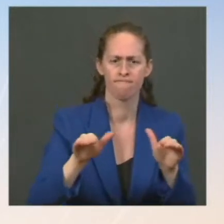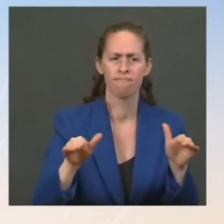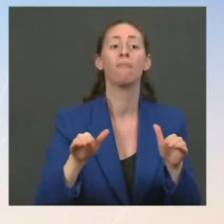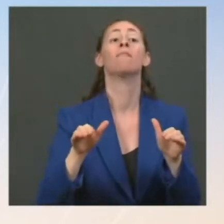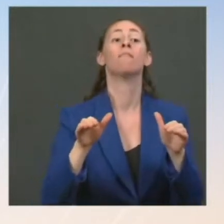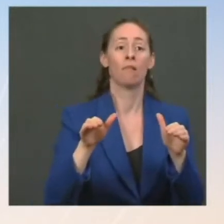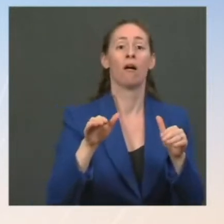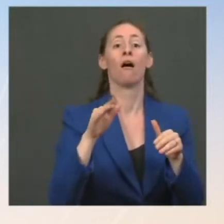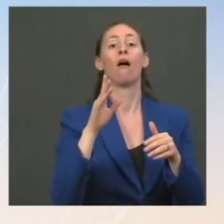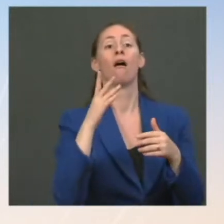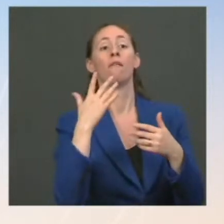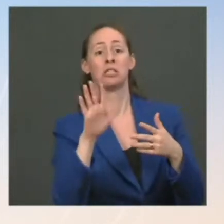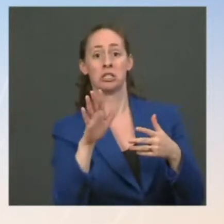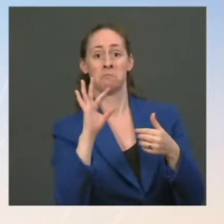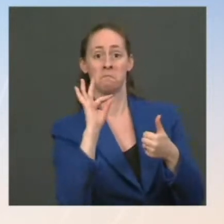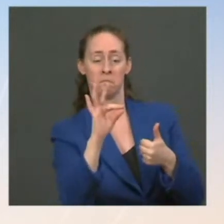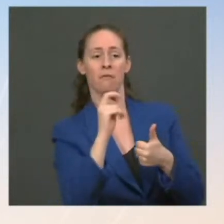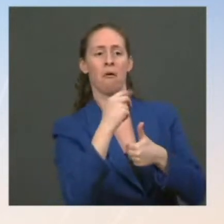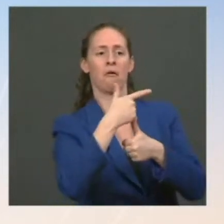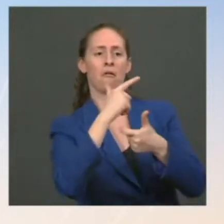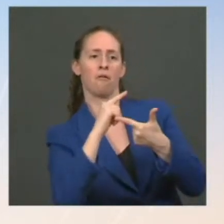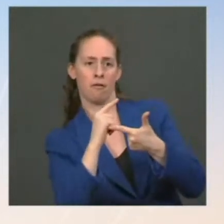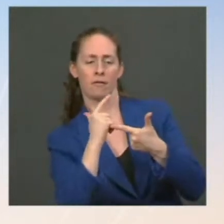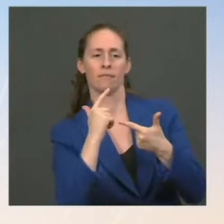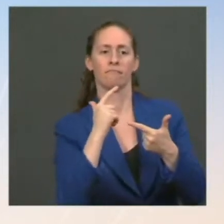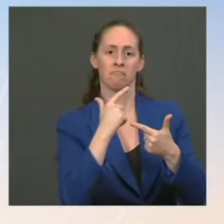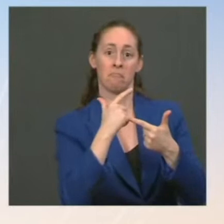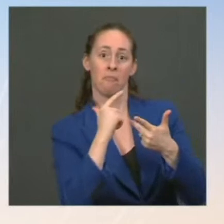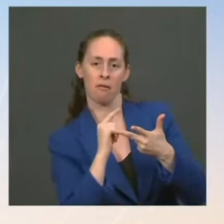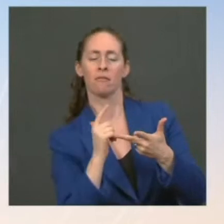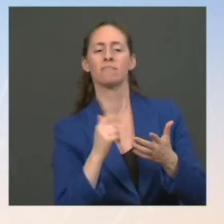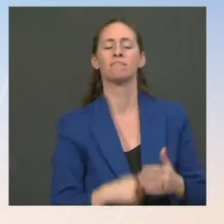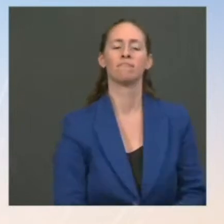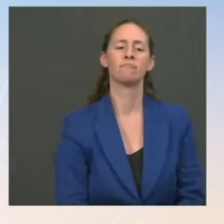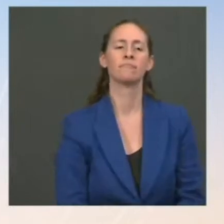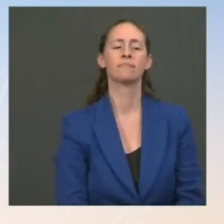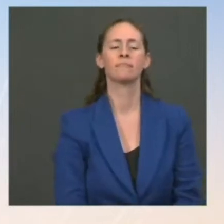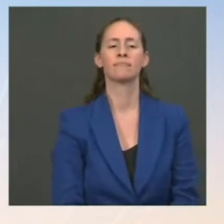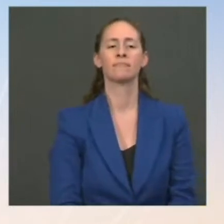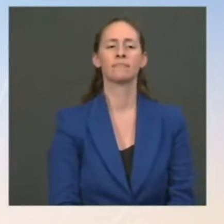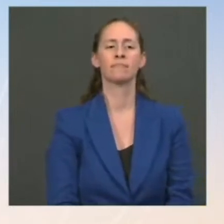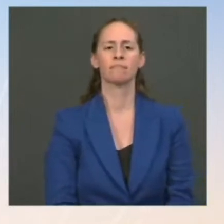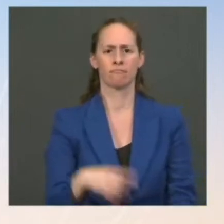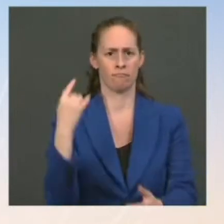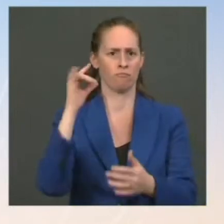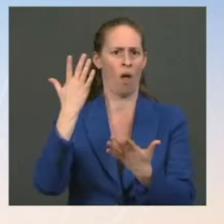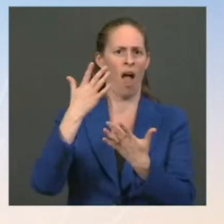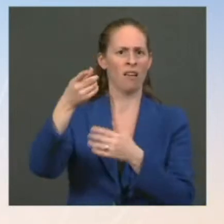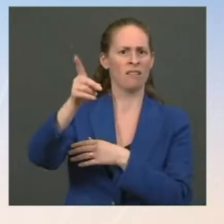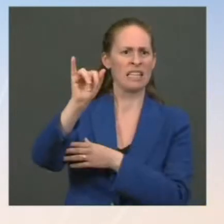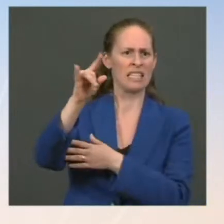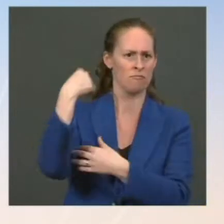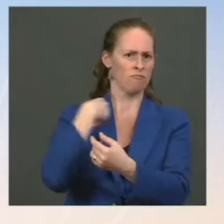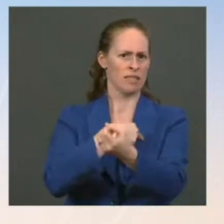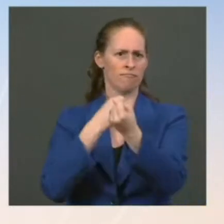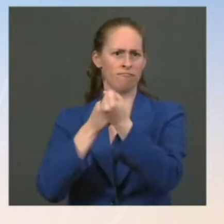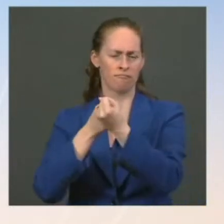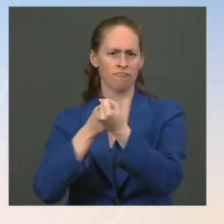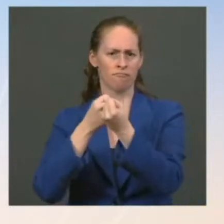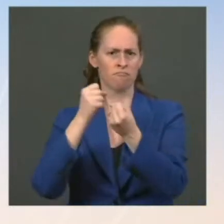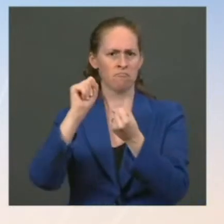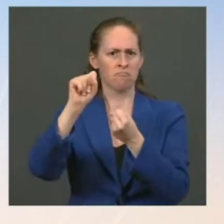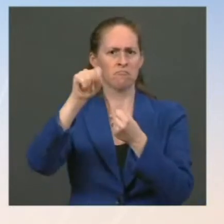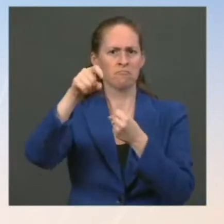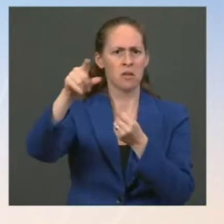alternatives that they can backfill as needed. And that certainly is something we support, that some states like New York are doing. I